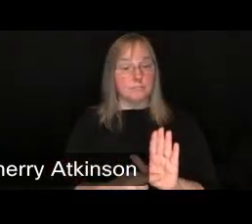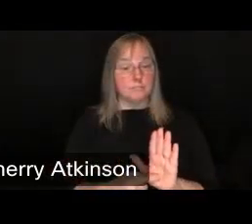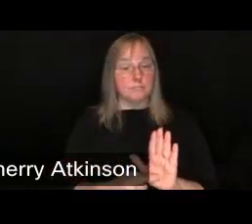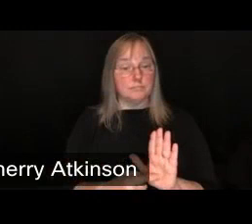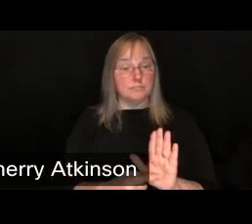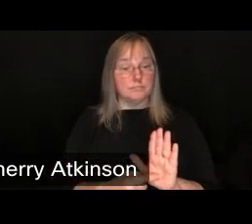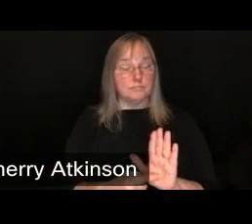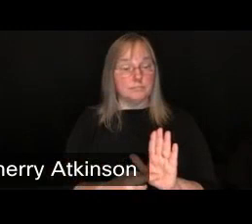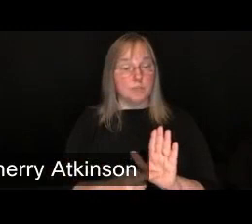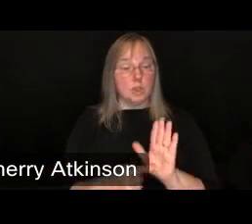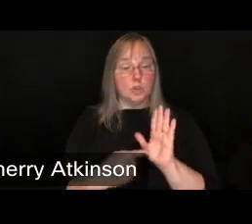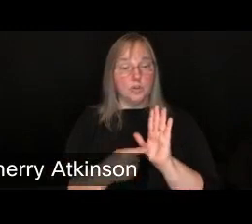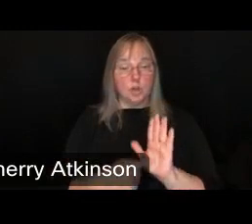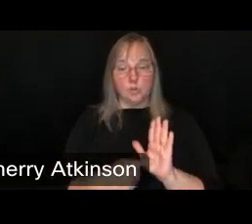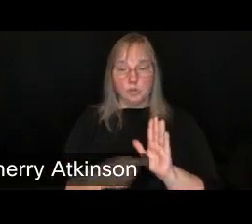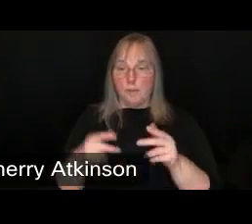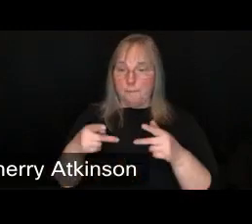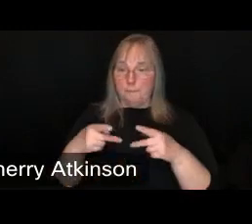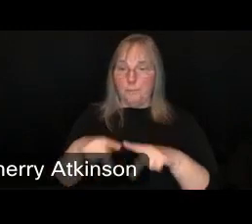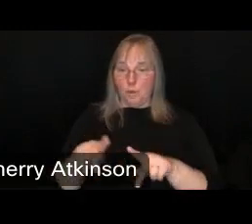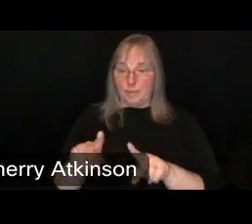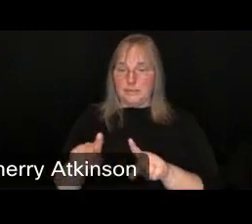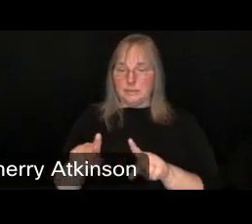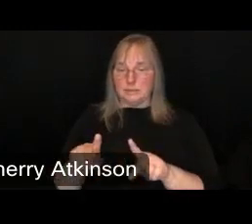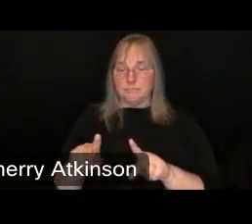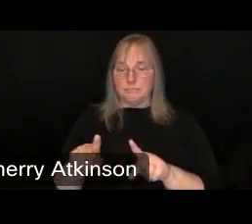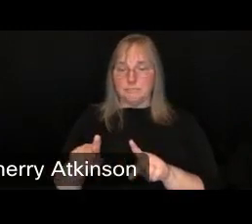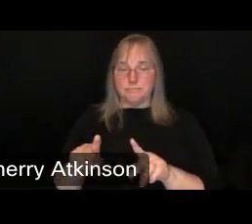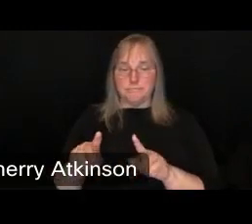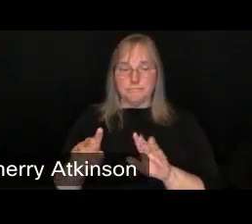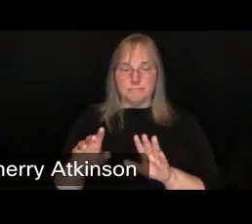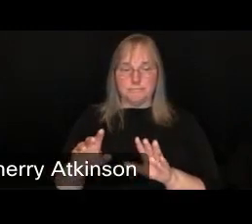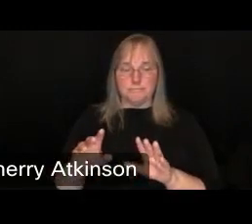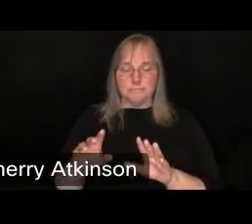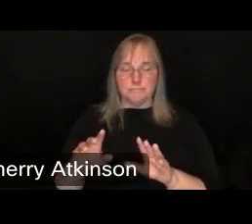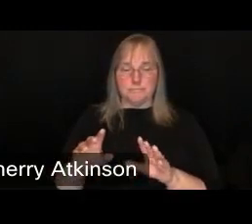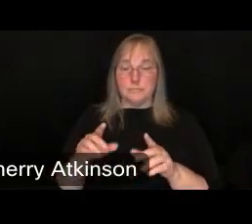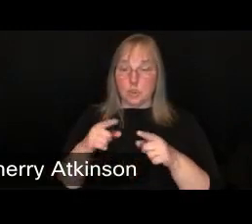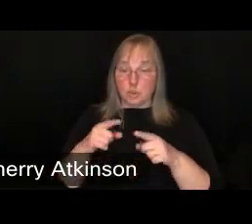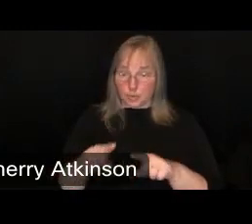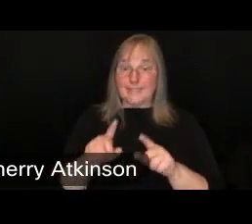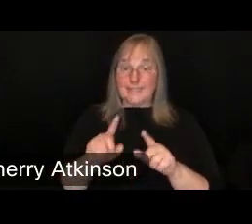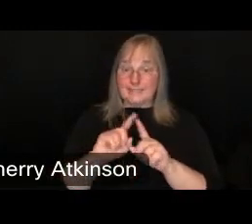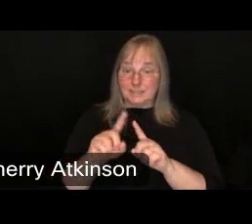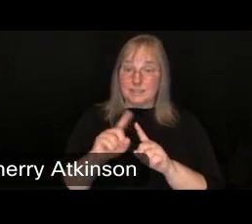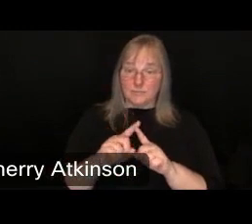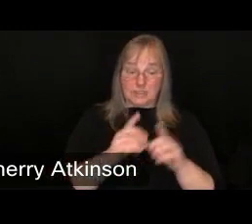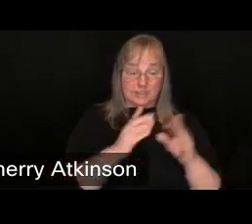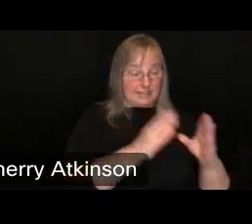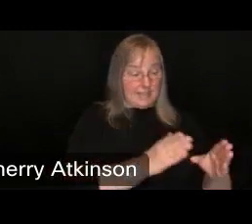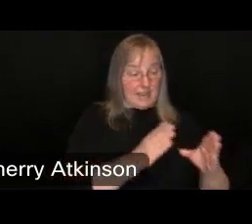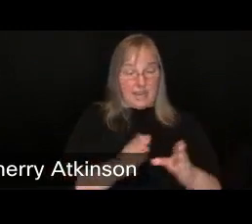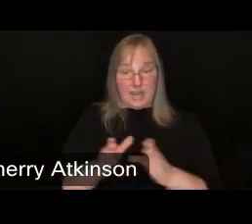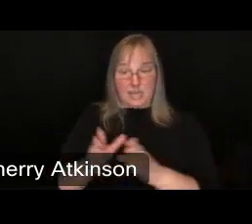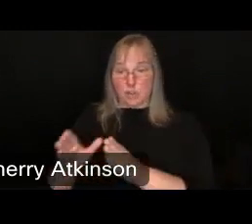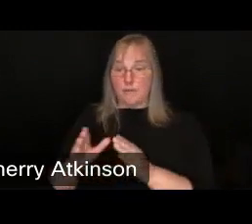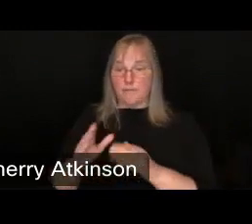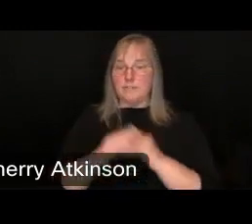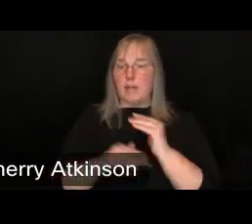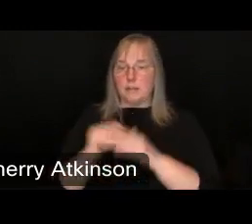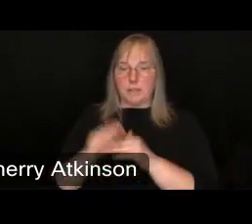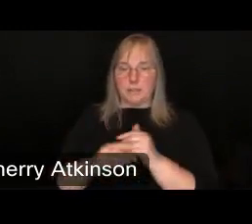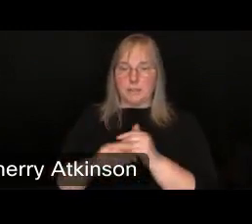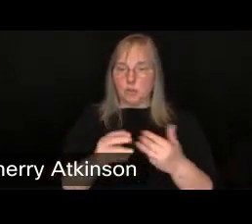this one was showing the permits different stage of the development there. So so they're in the